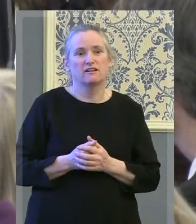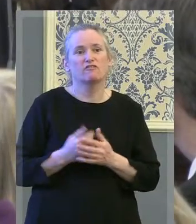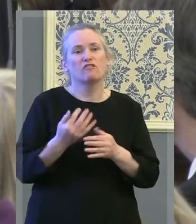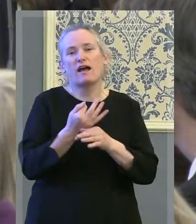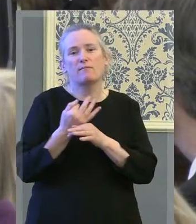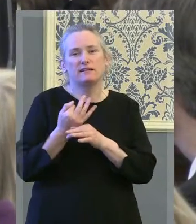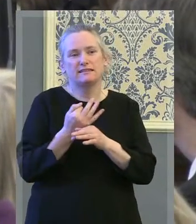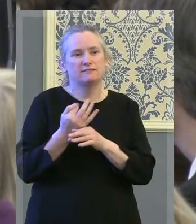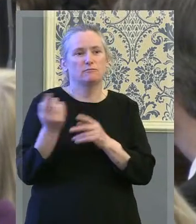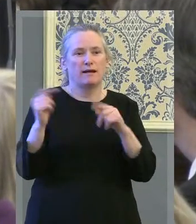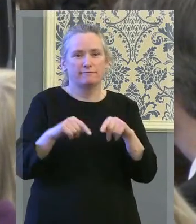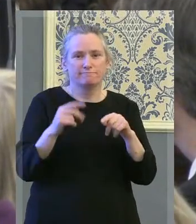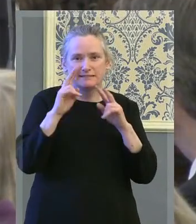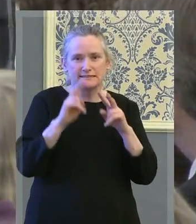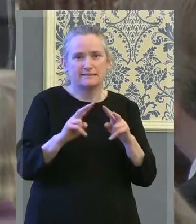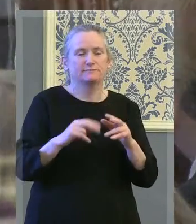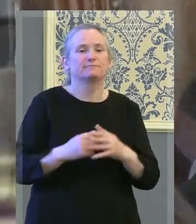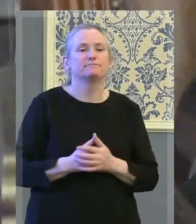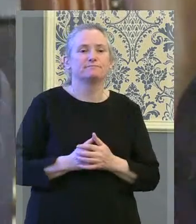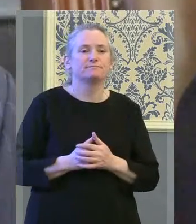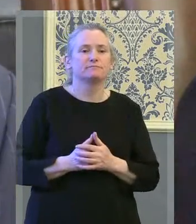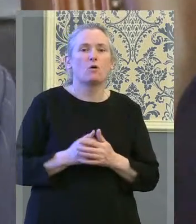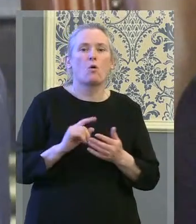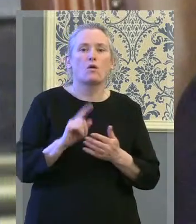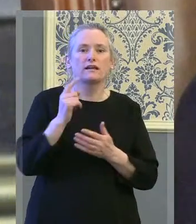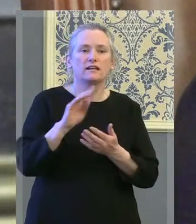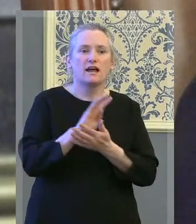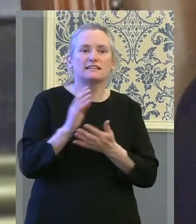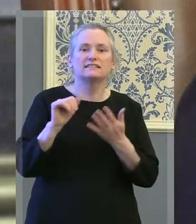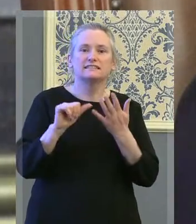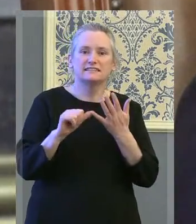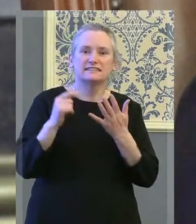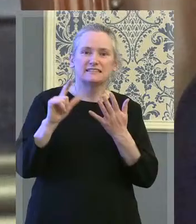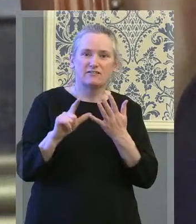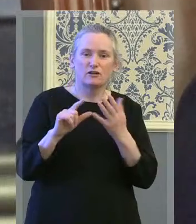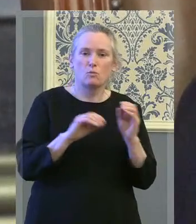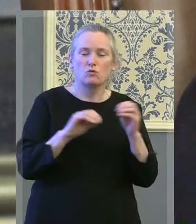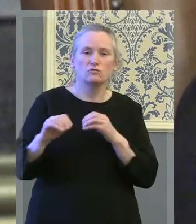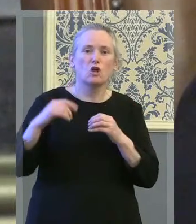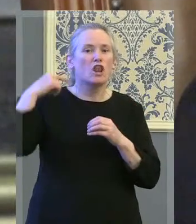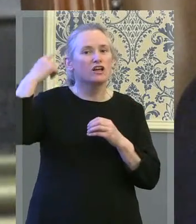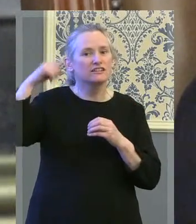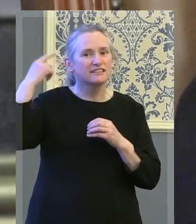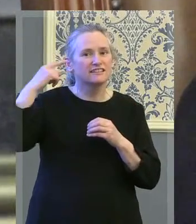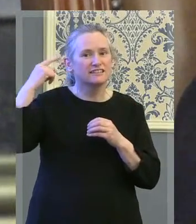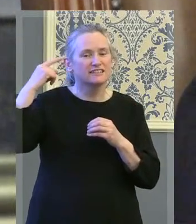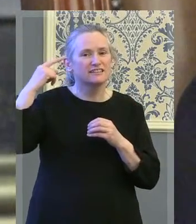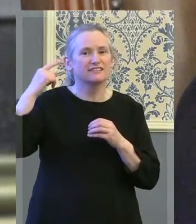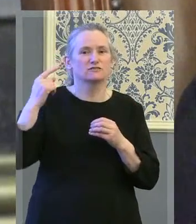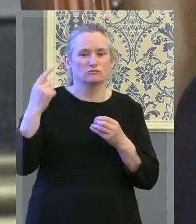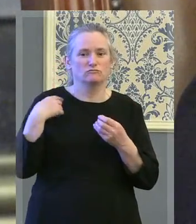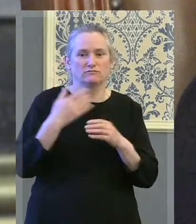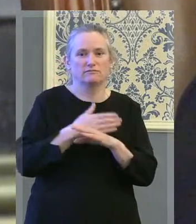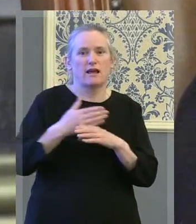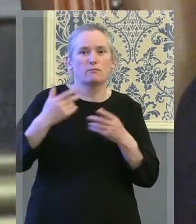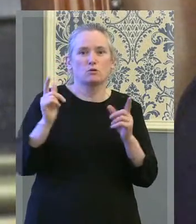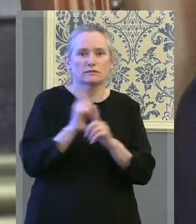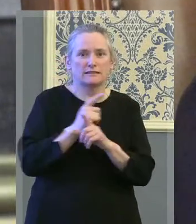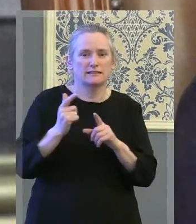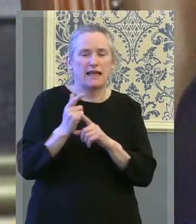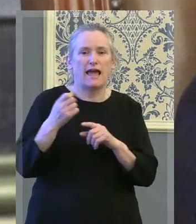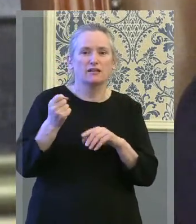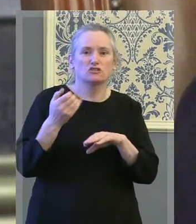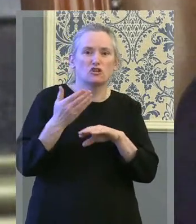family reasons and stuff. And it was only in 1967 when I moved to London to break into the music business and had a